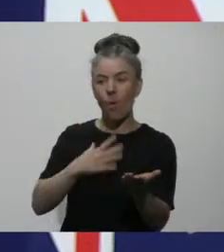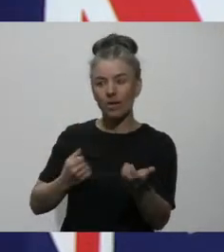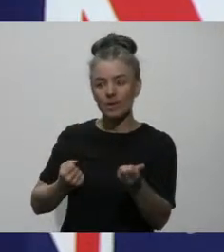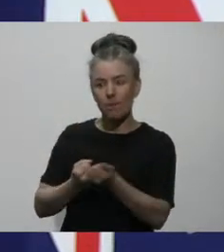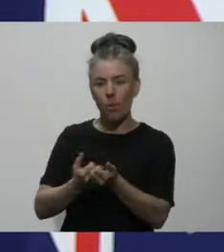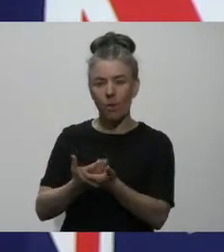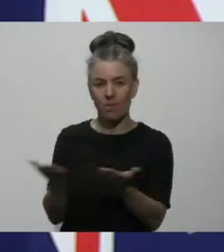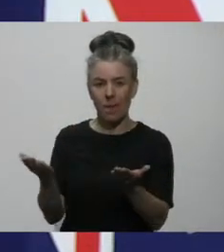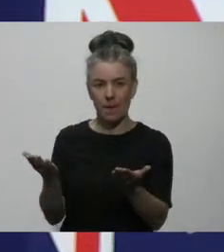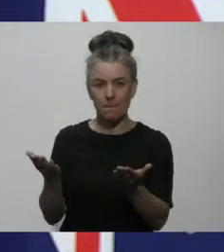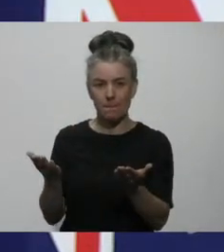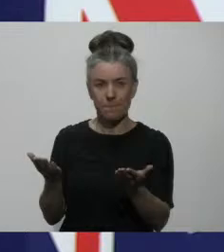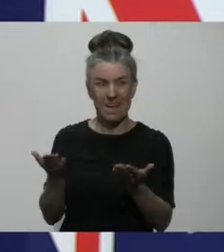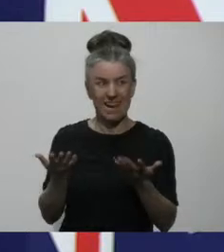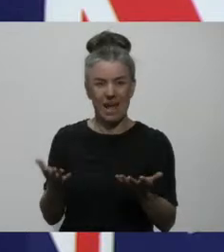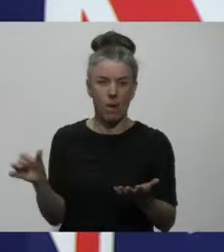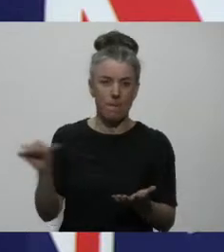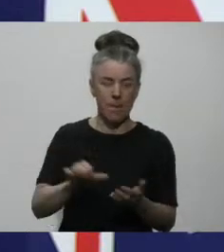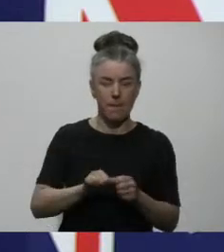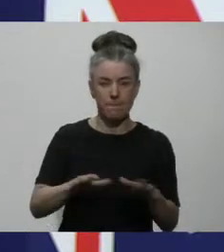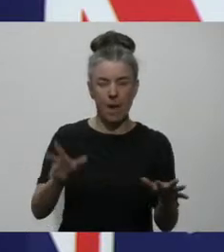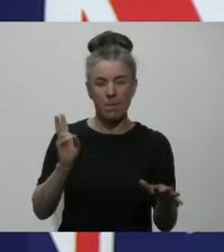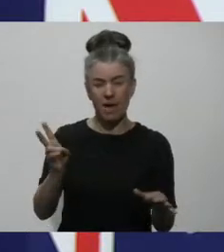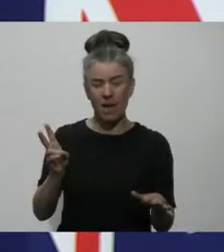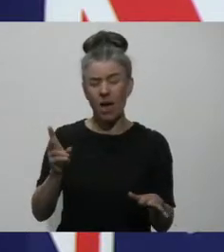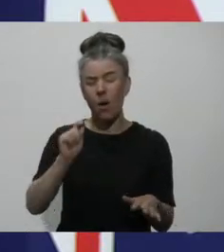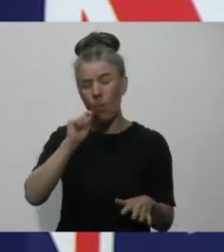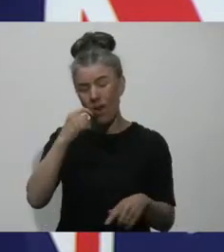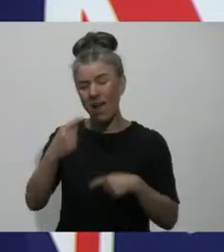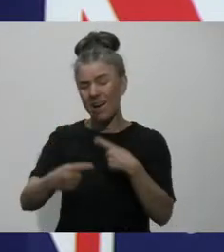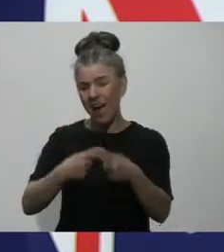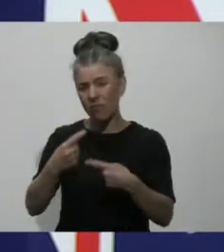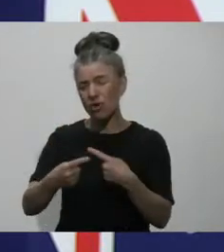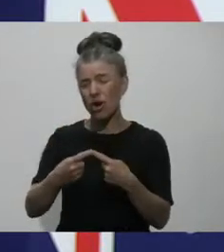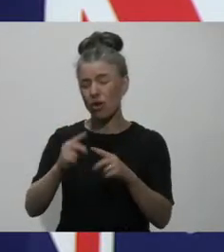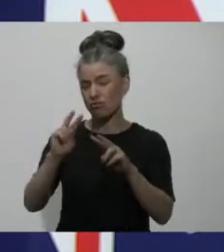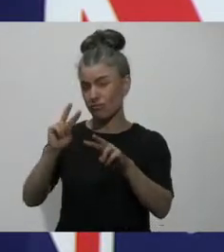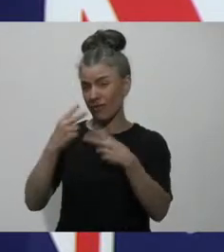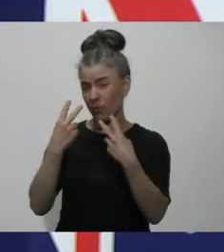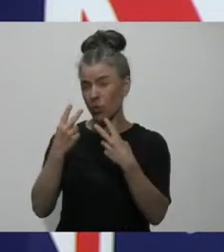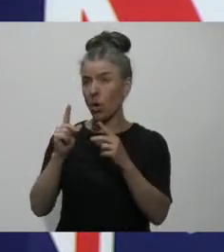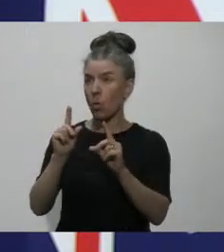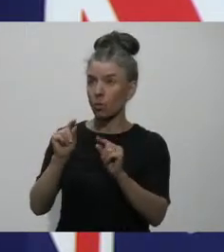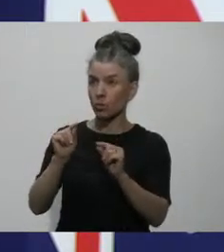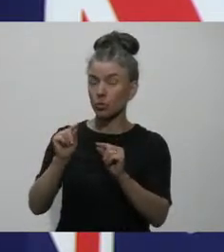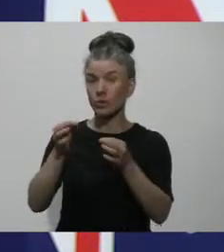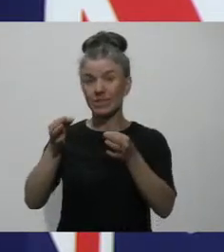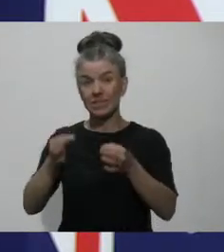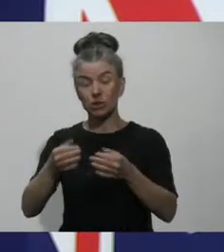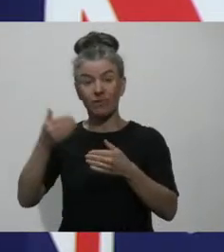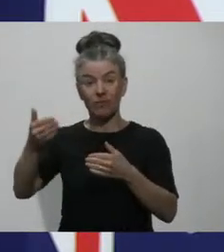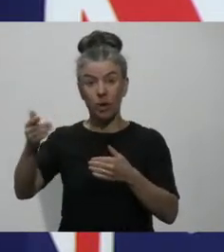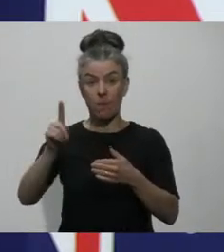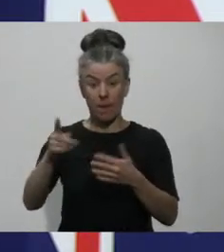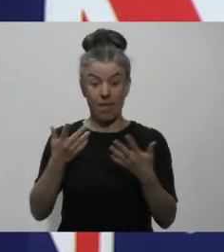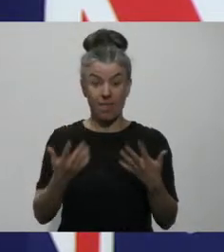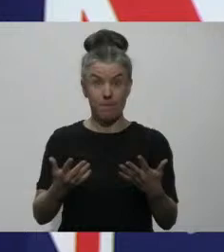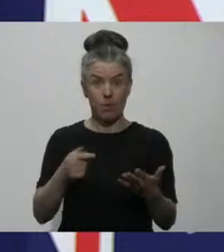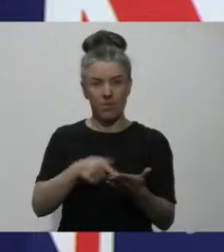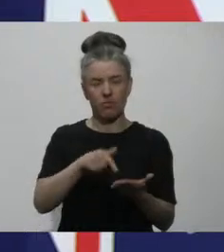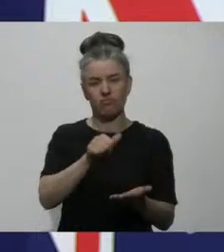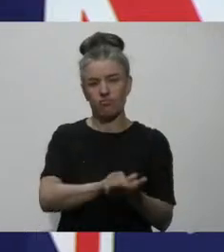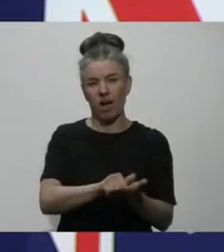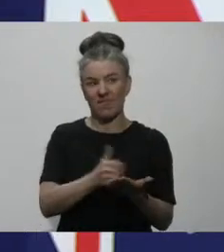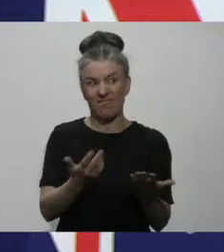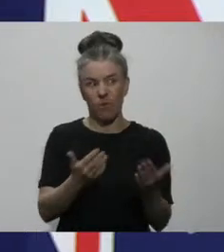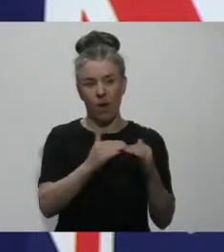this period. Obviously, as I said, we'll continue to look at future decisions, but this is the one that's right for this particular set of